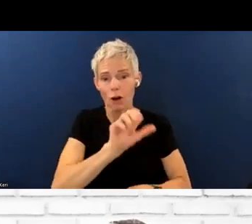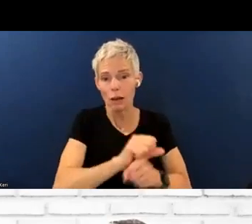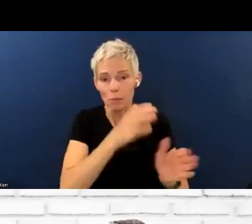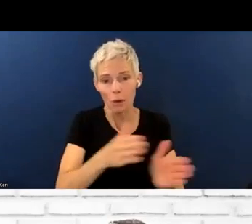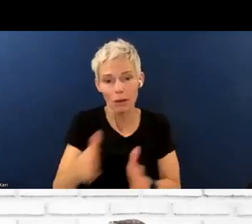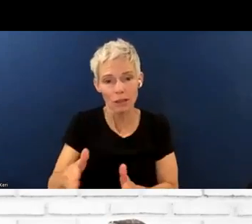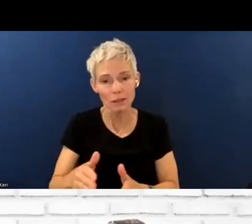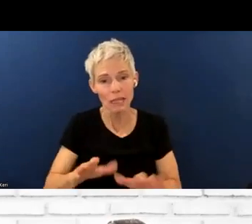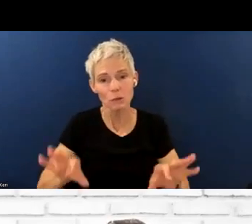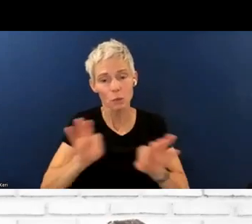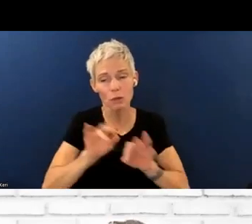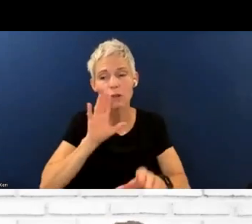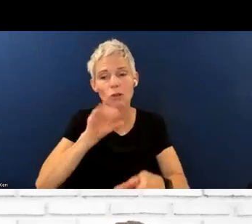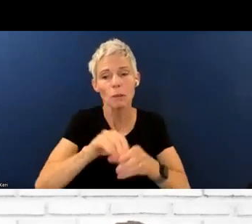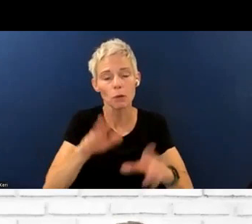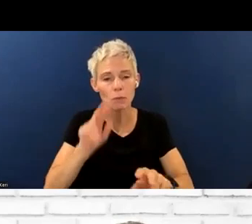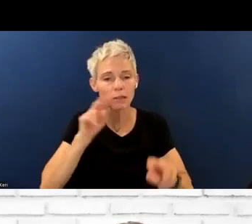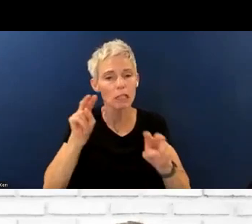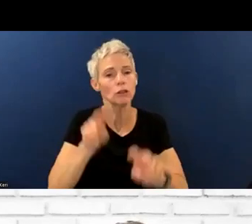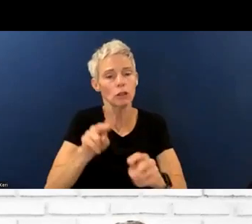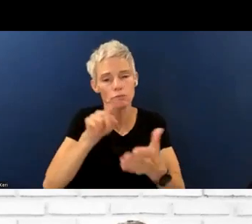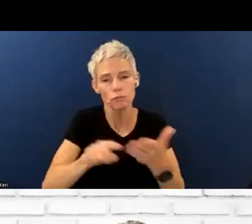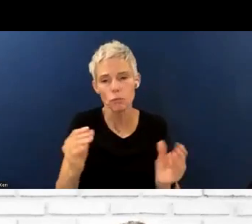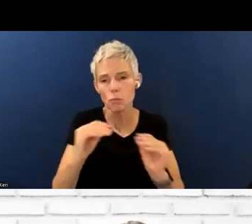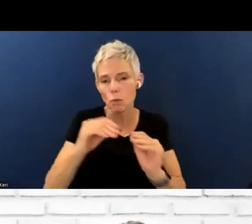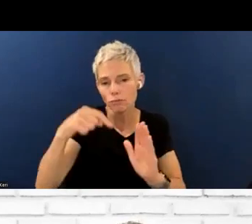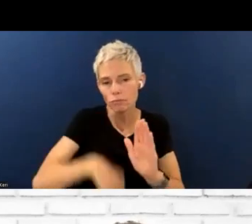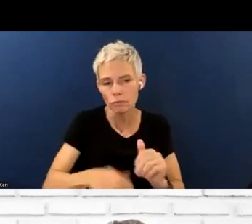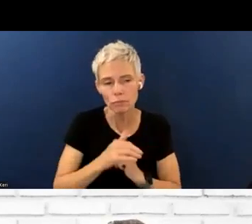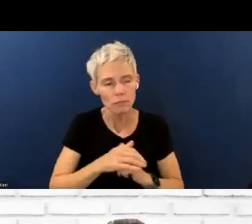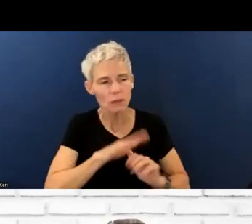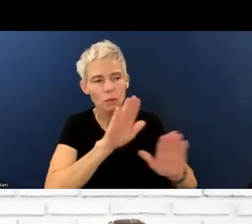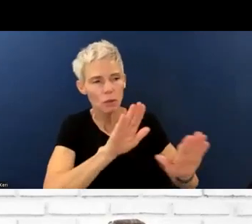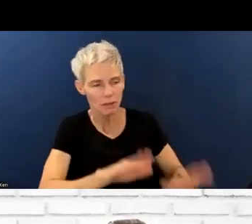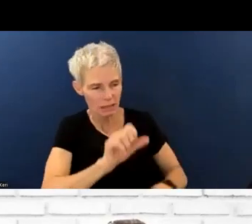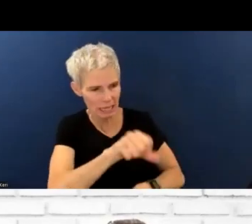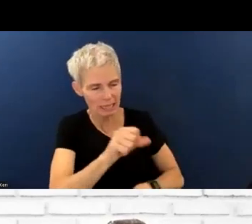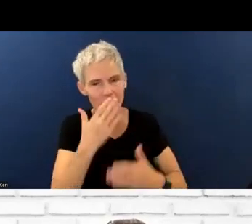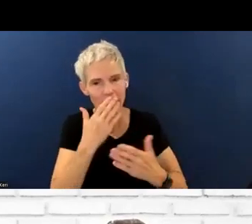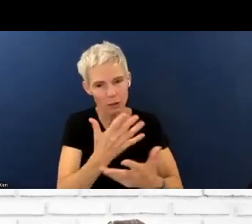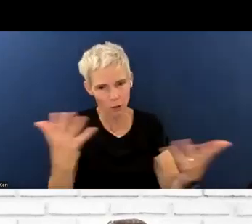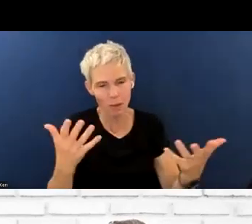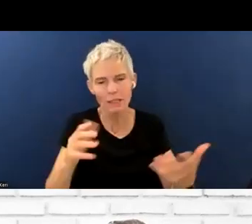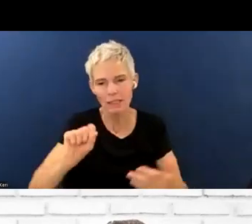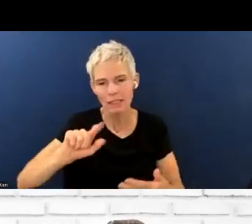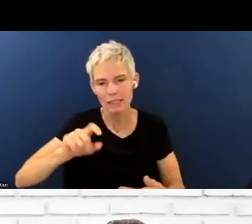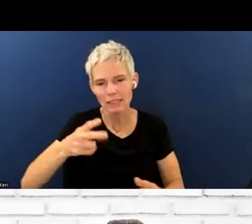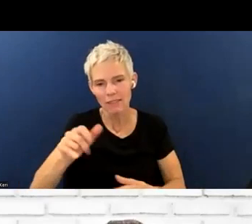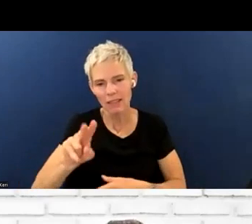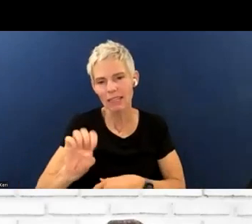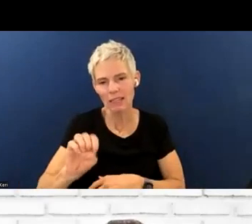participants taking a look at. Oh, absolutely. Absolutely. That is wonderful. But again, thank you so much, Stephanie, and thanks again